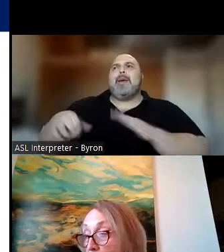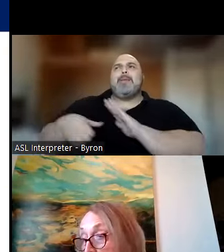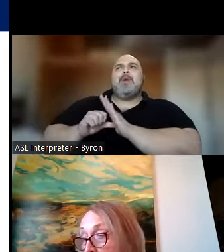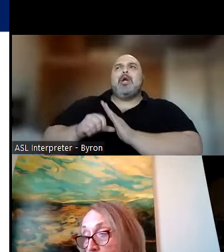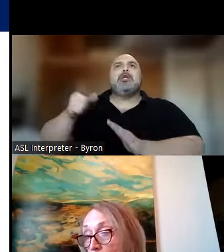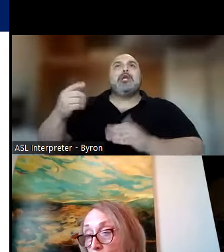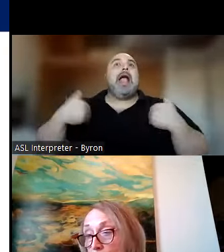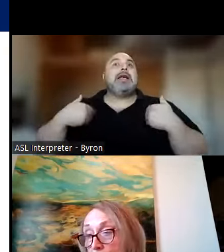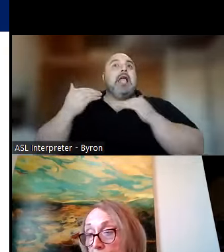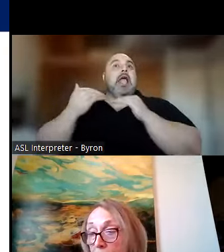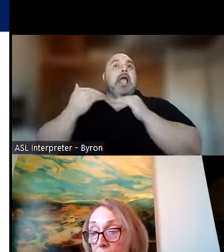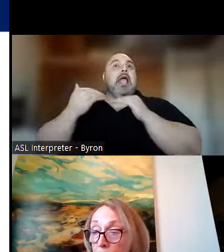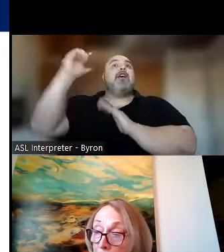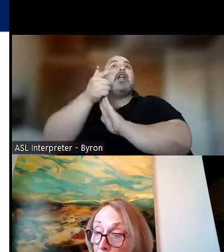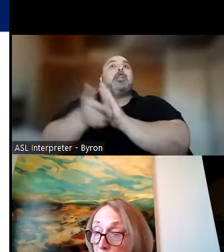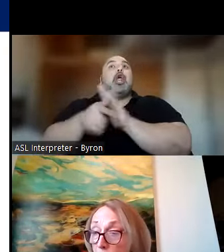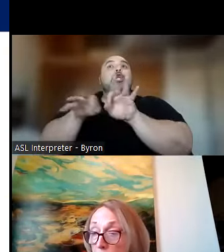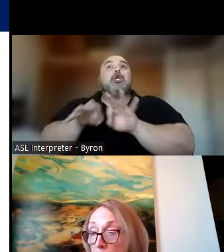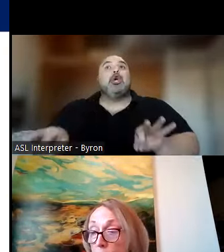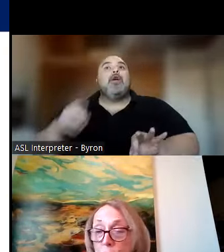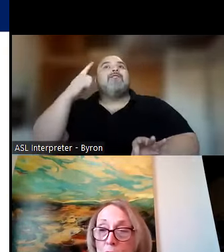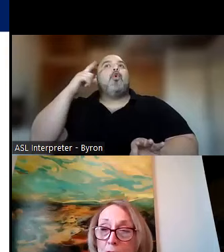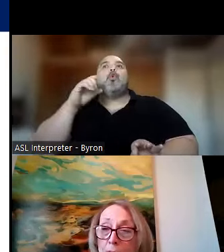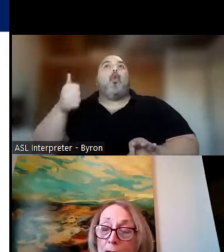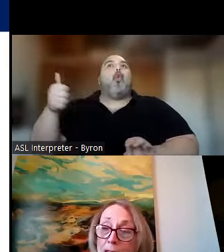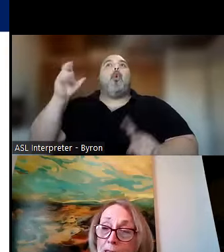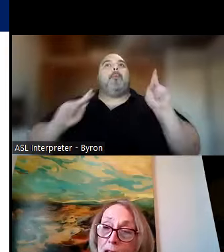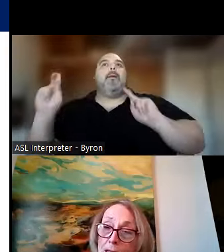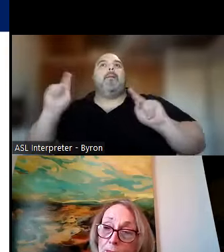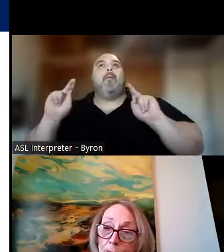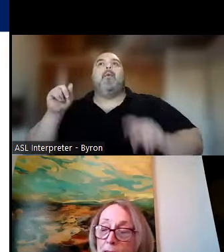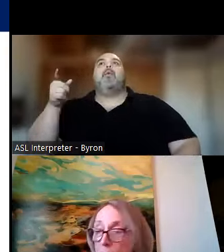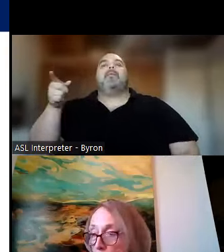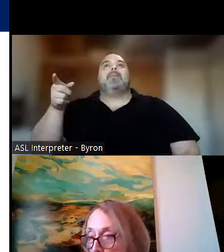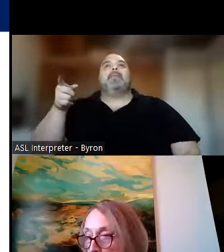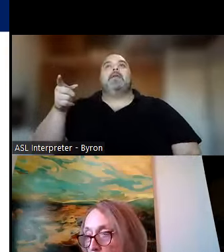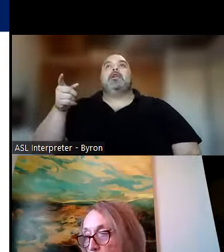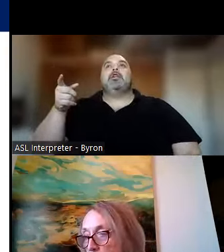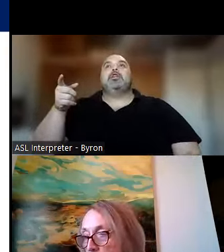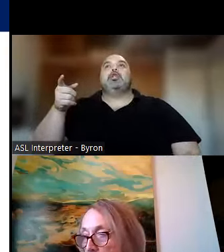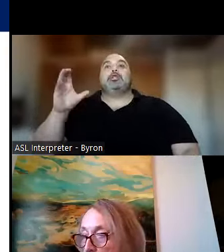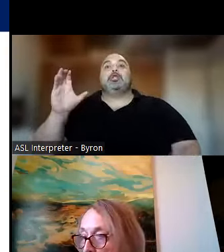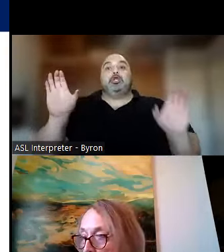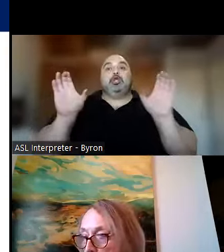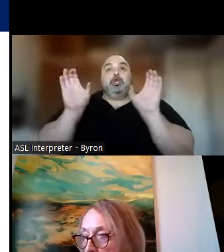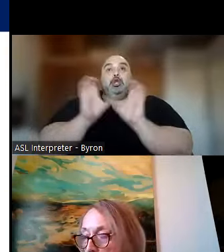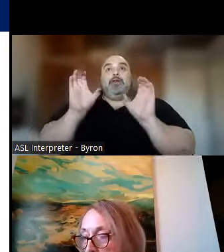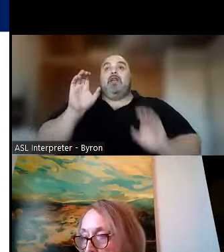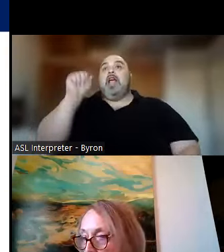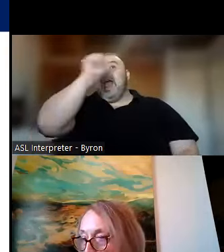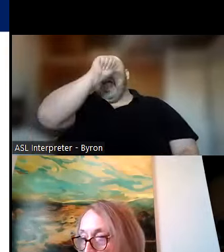some advanced law degrees in elder law. She has been certified by the